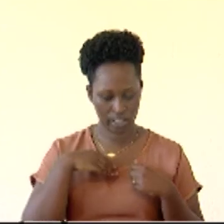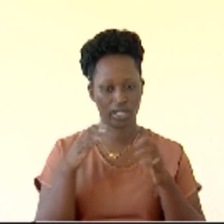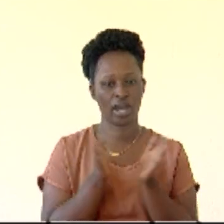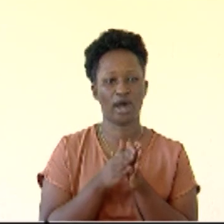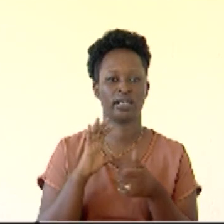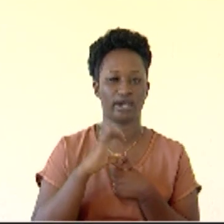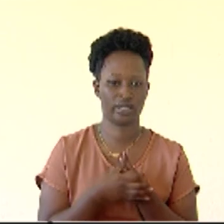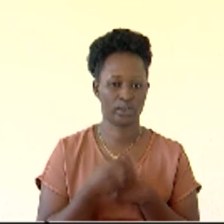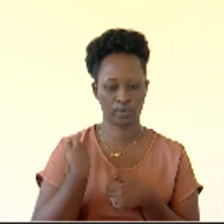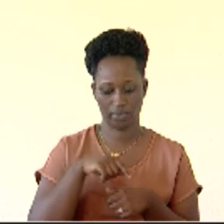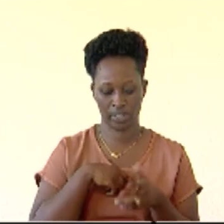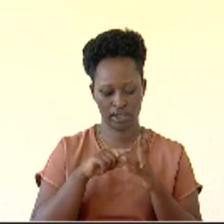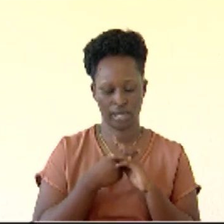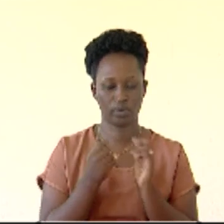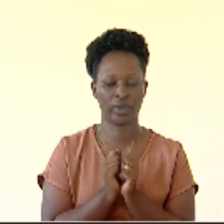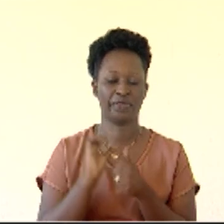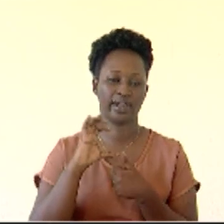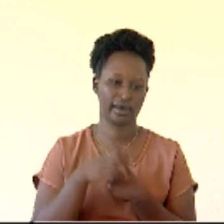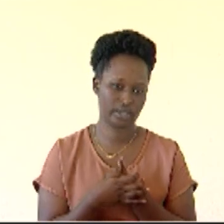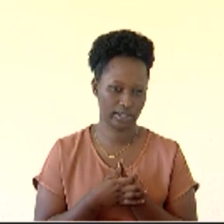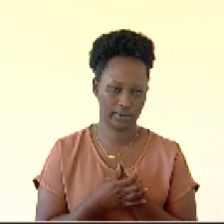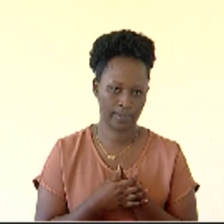We're going to start with the culture.